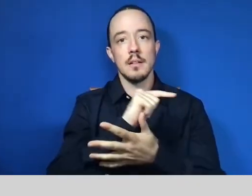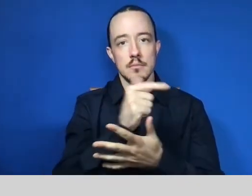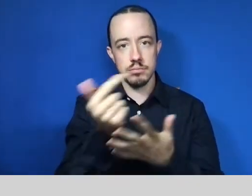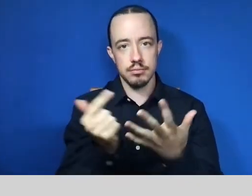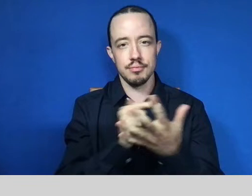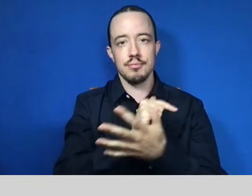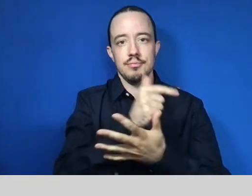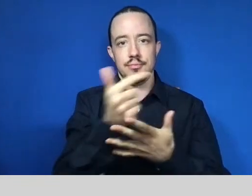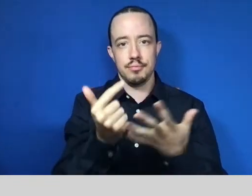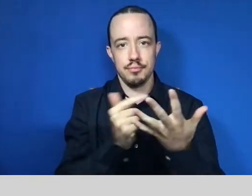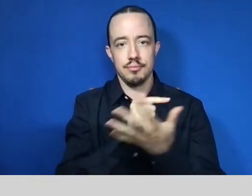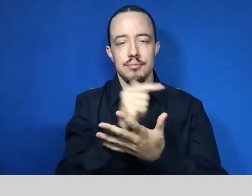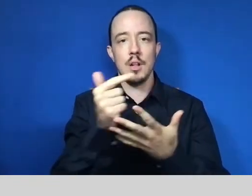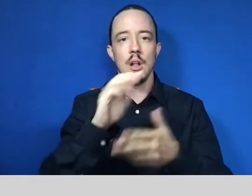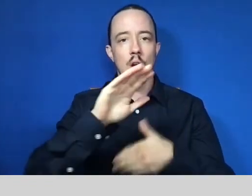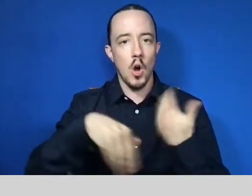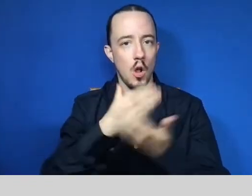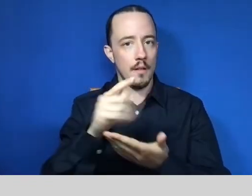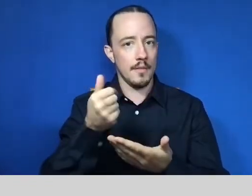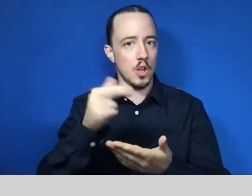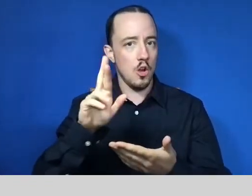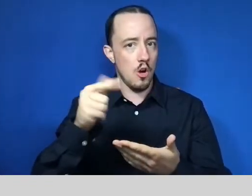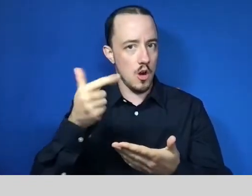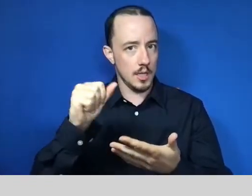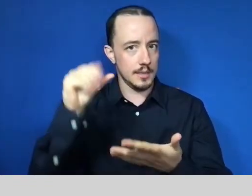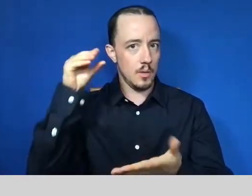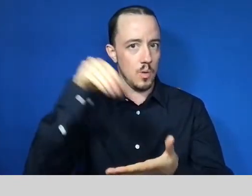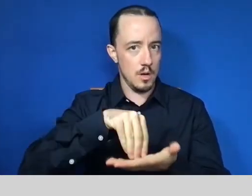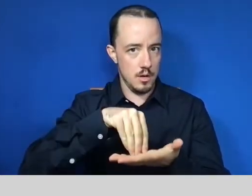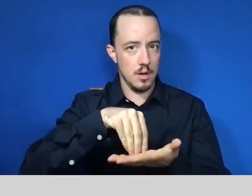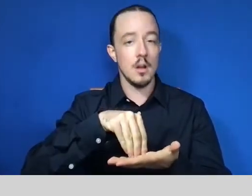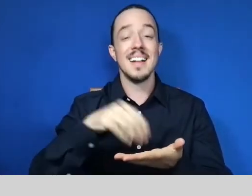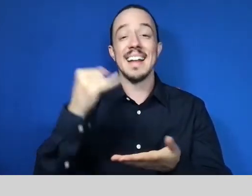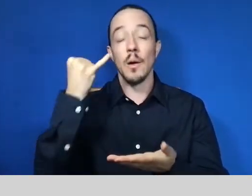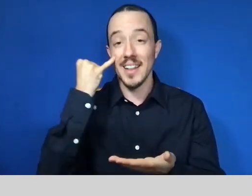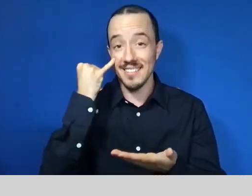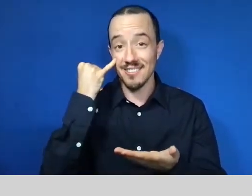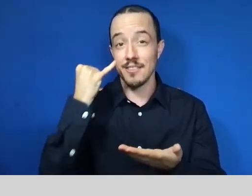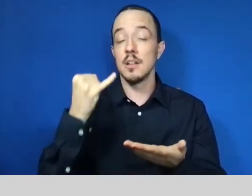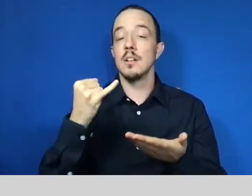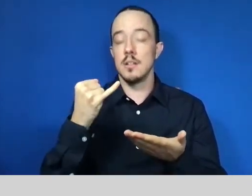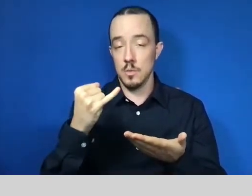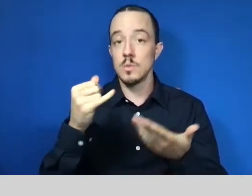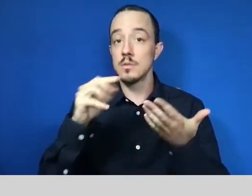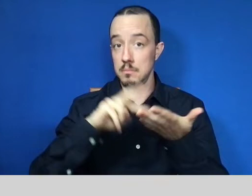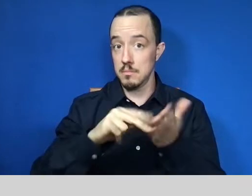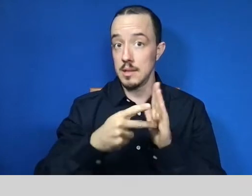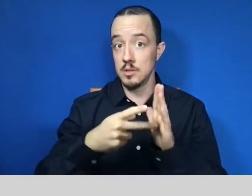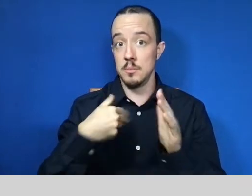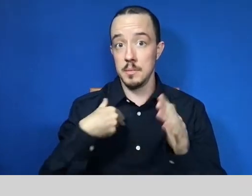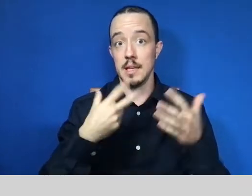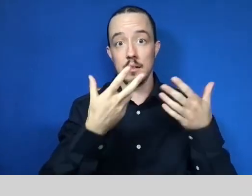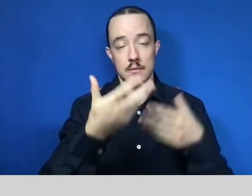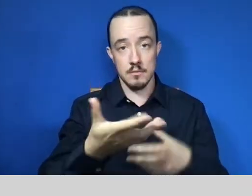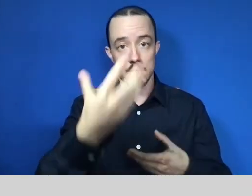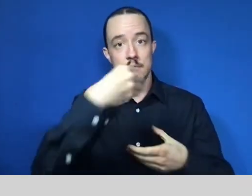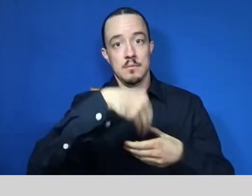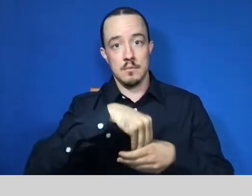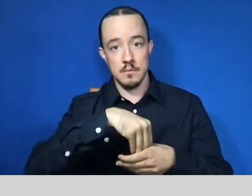arguments, and if the argument was meant to be a class that was inherited from an enum,